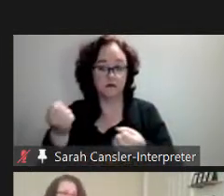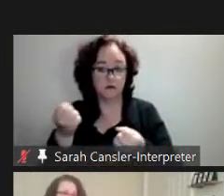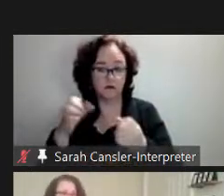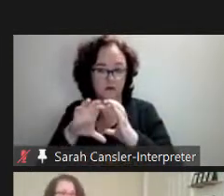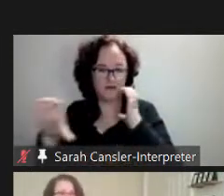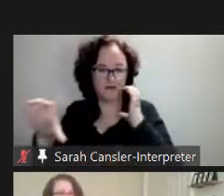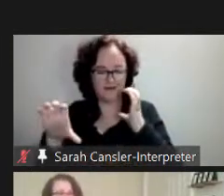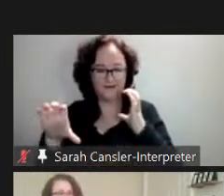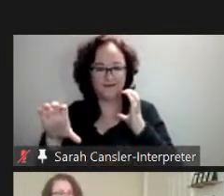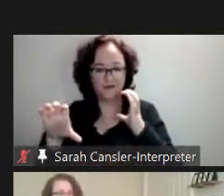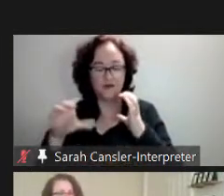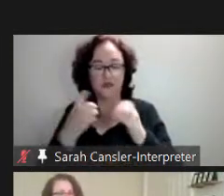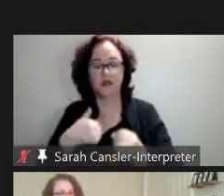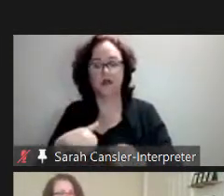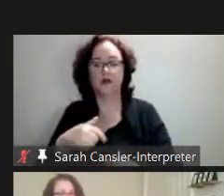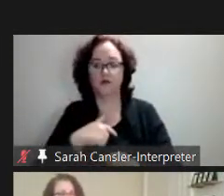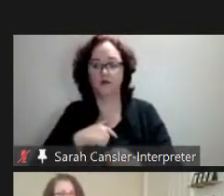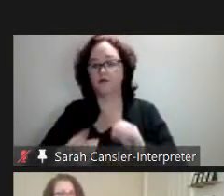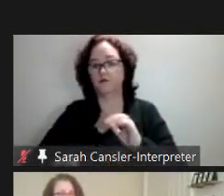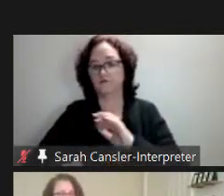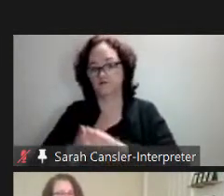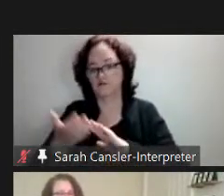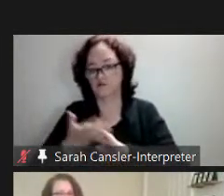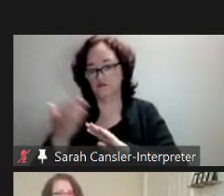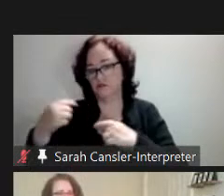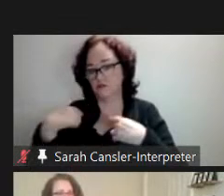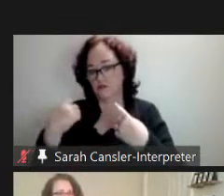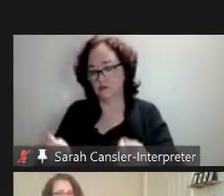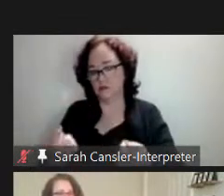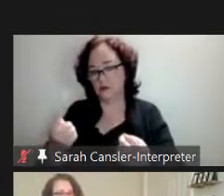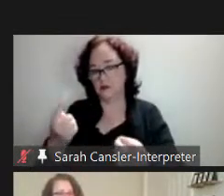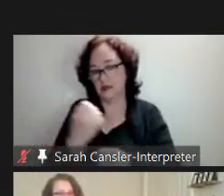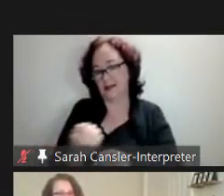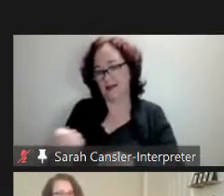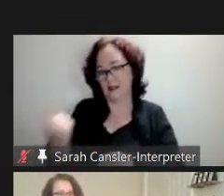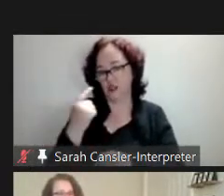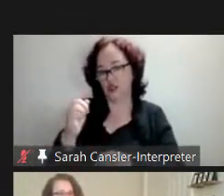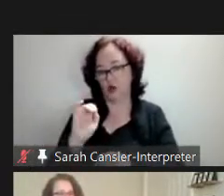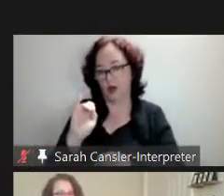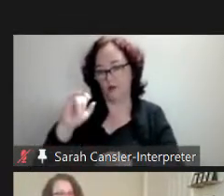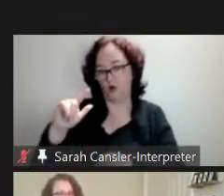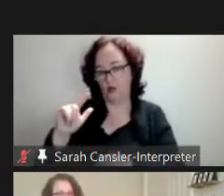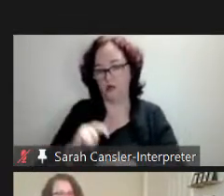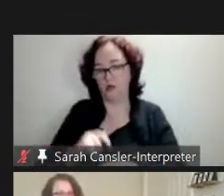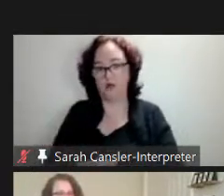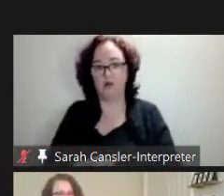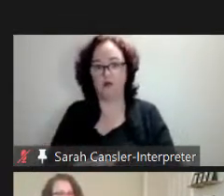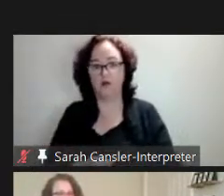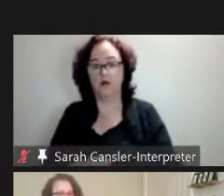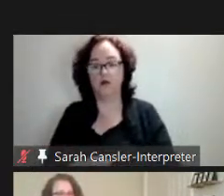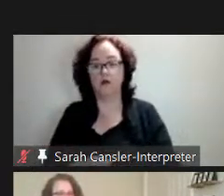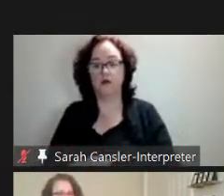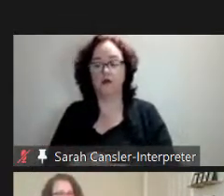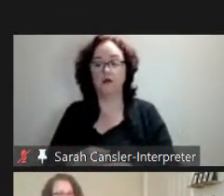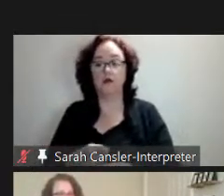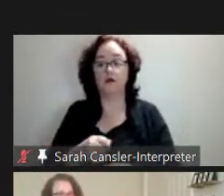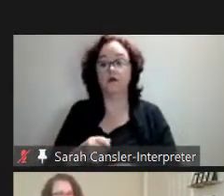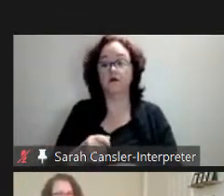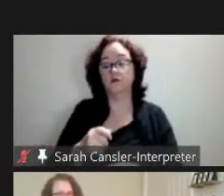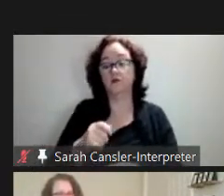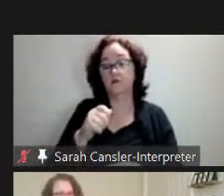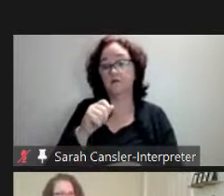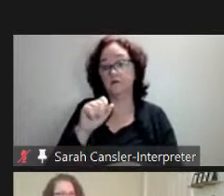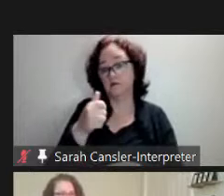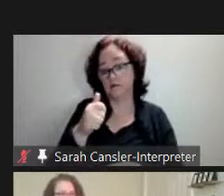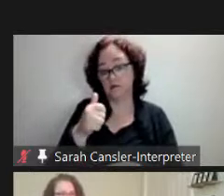around CTA since April of last year. It's 10 cars and they went to pretty much every